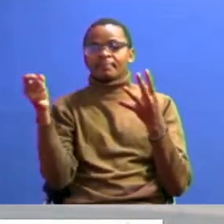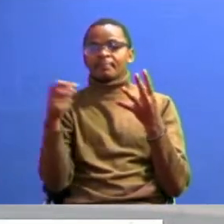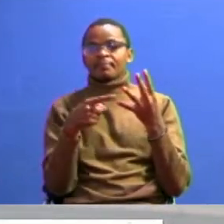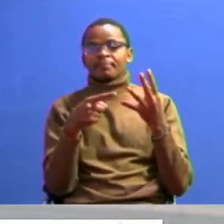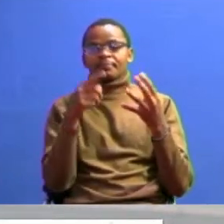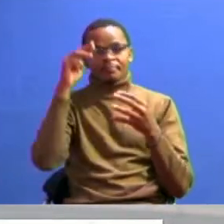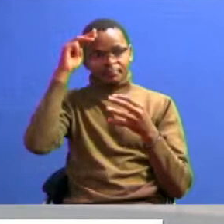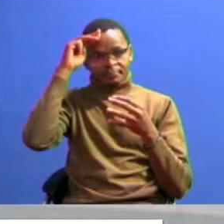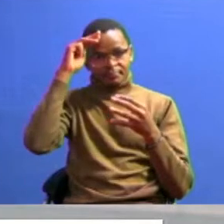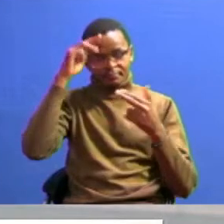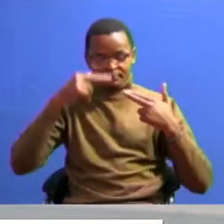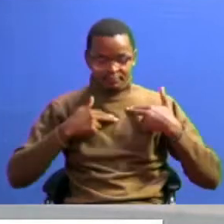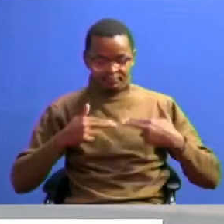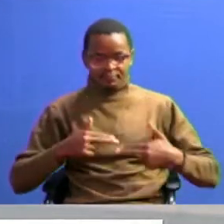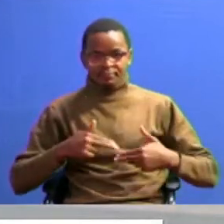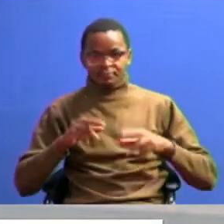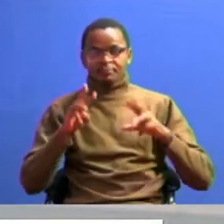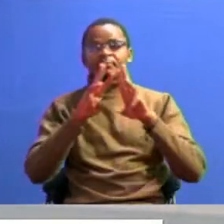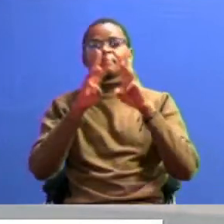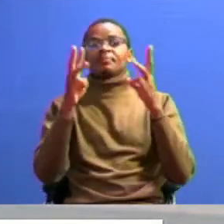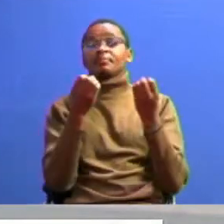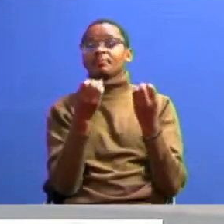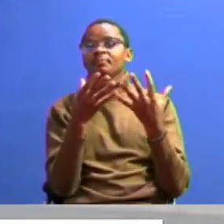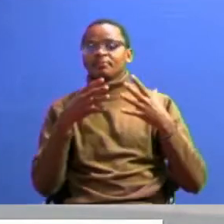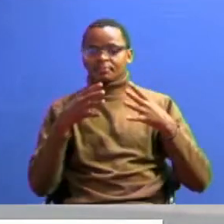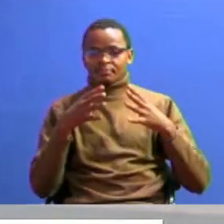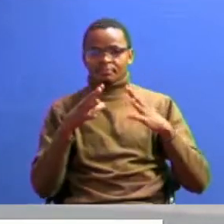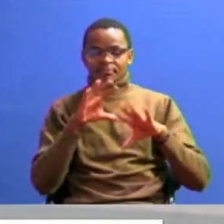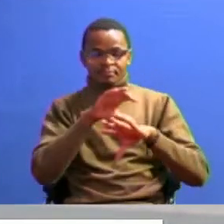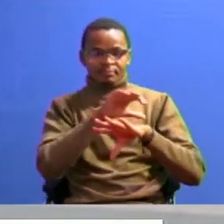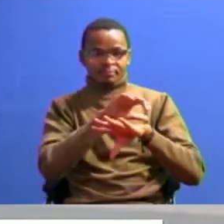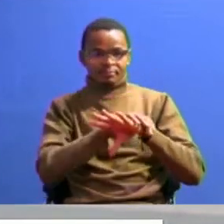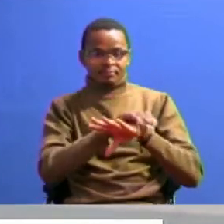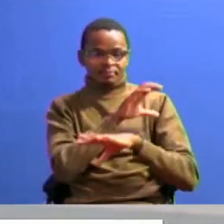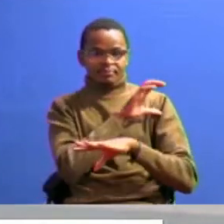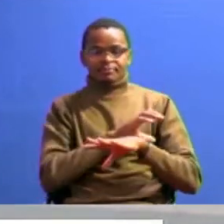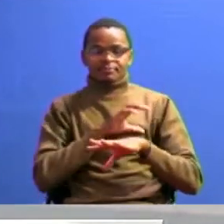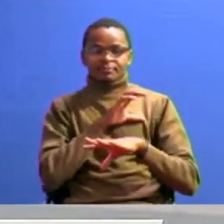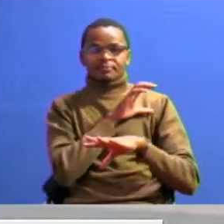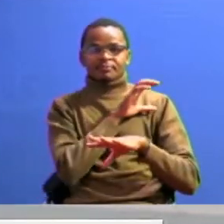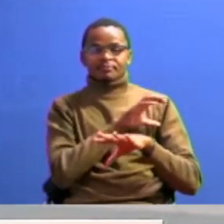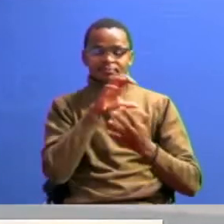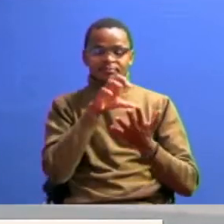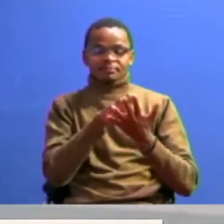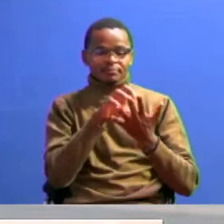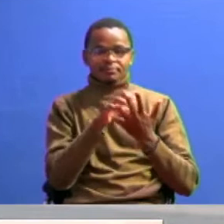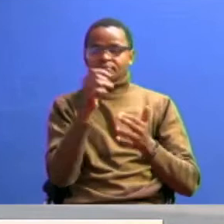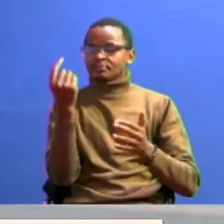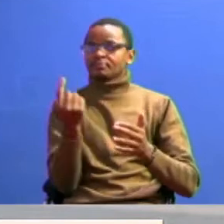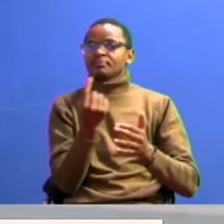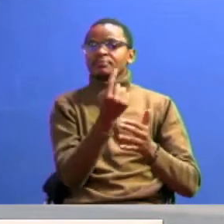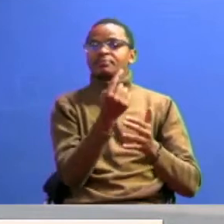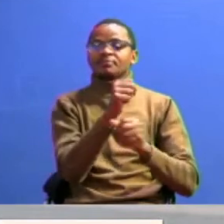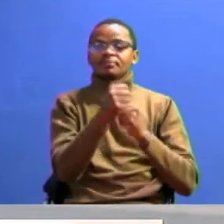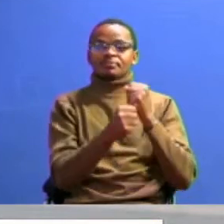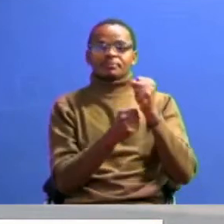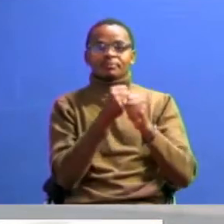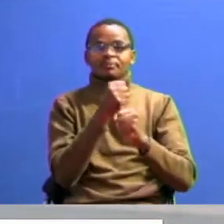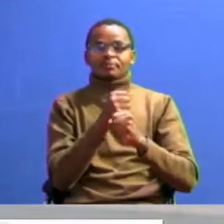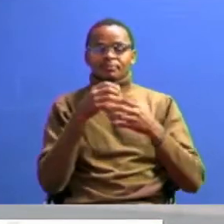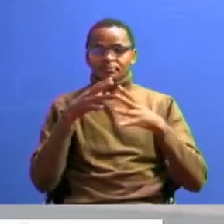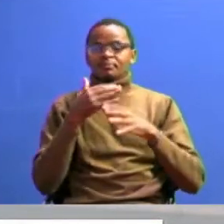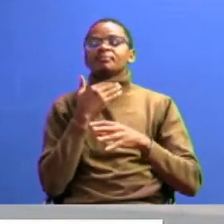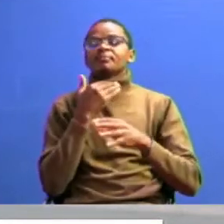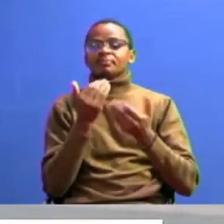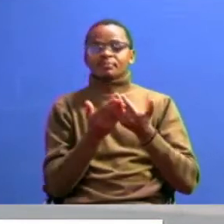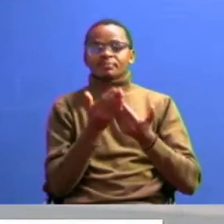mental health globally. Millions of people experience symptoms of a mental health condition each year, and the number of people seeking